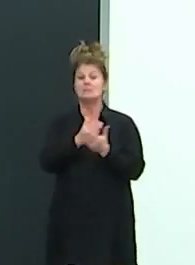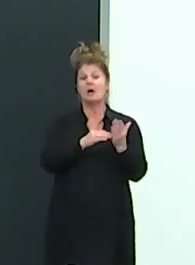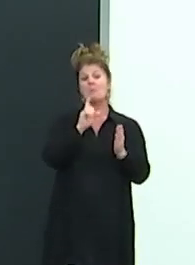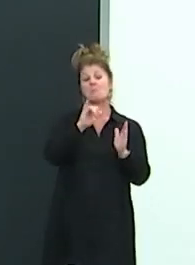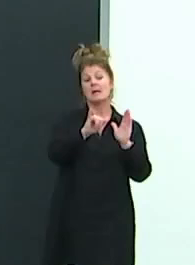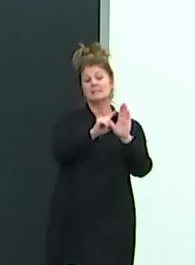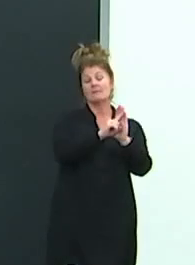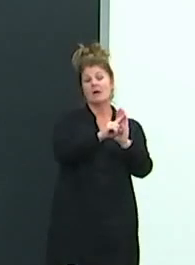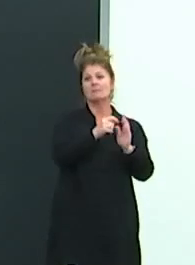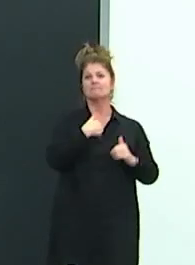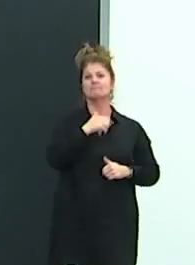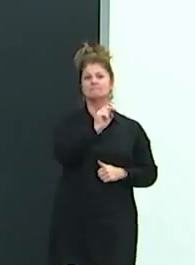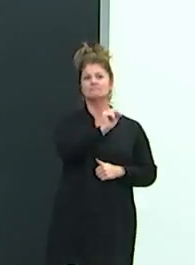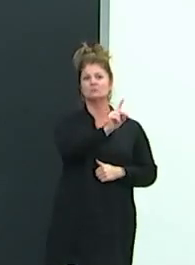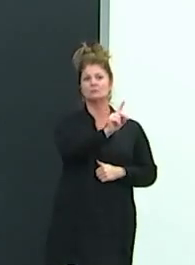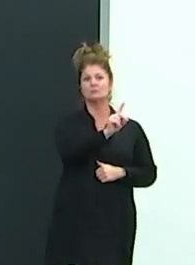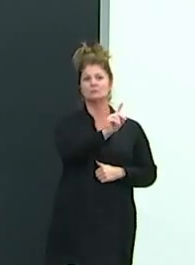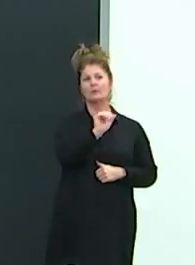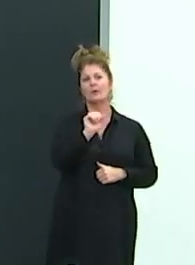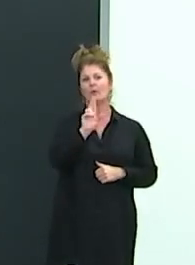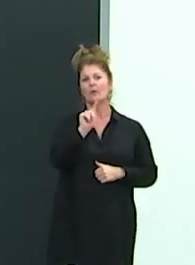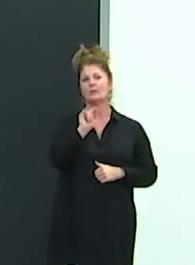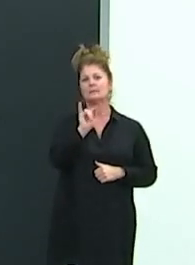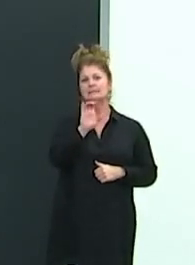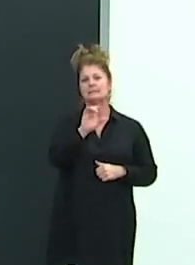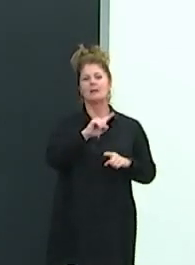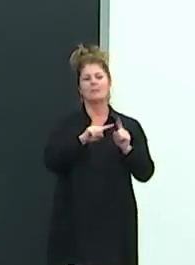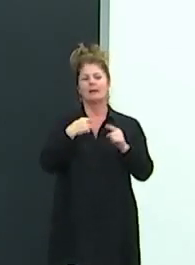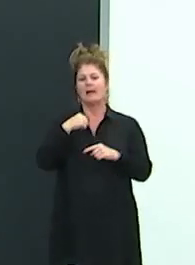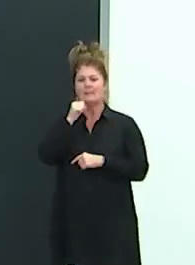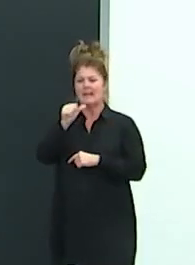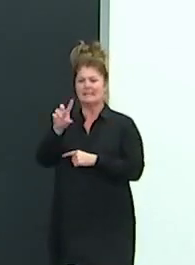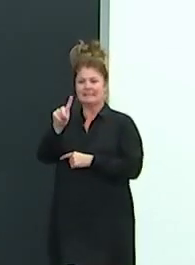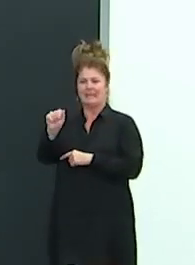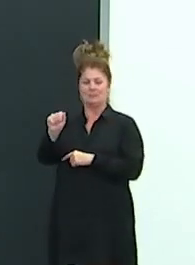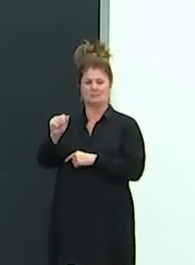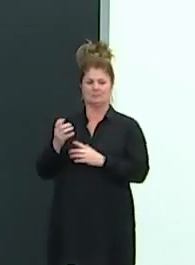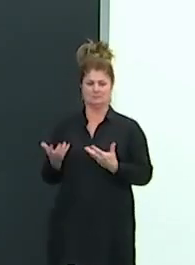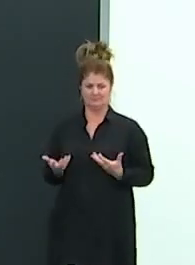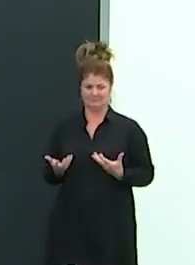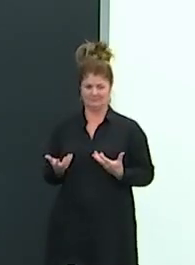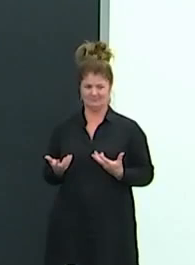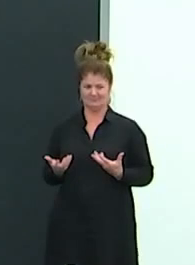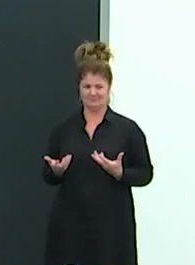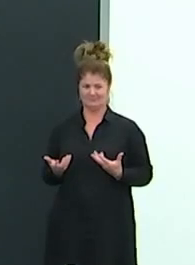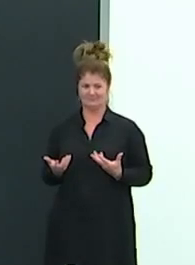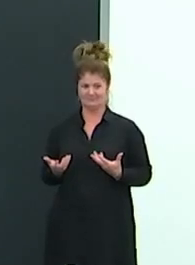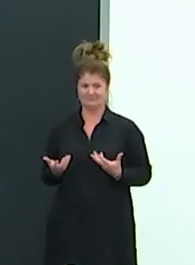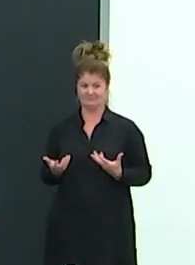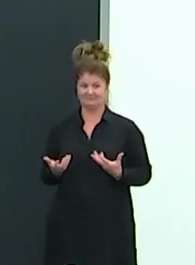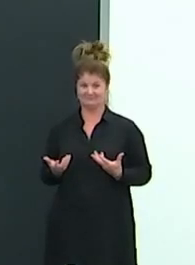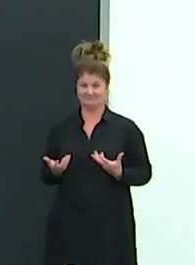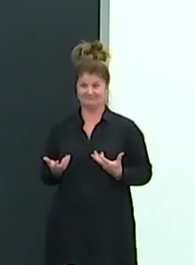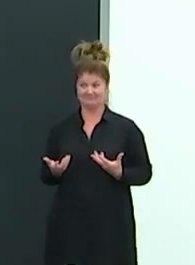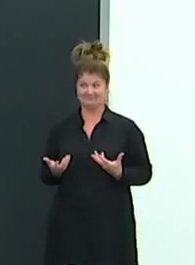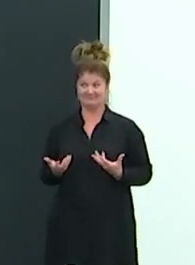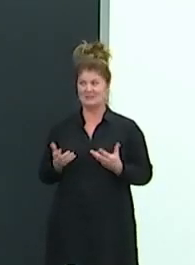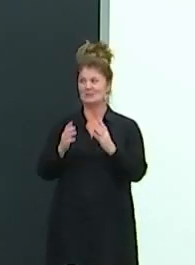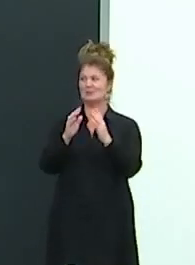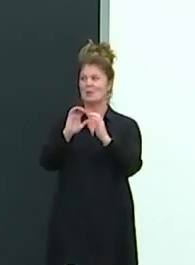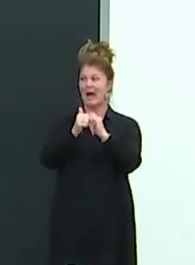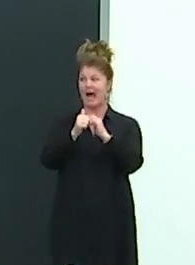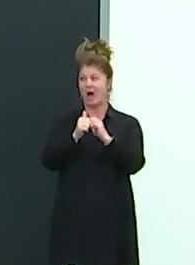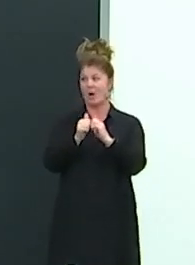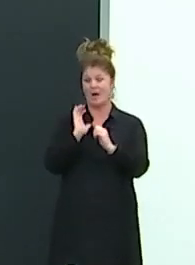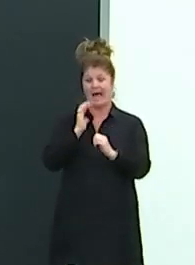as being neurodivergent or autistic but do not consider themselves disabled. So how, as a service,